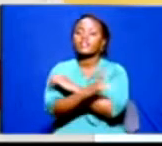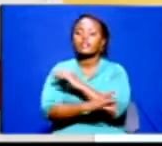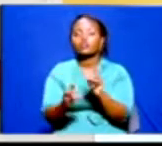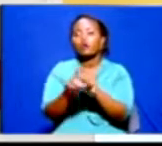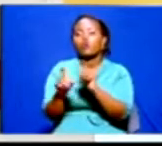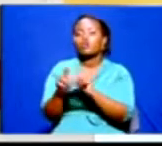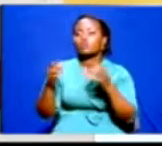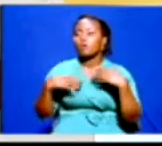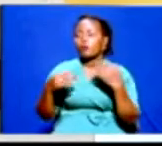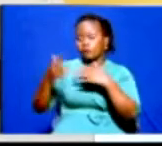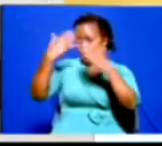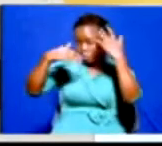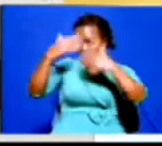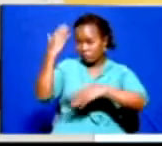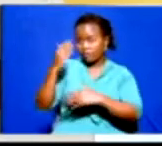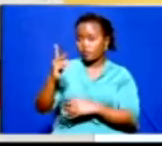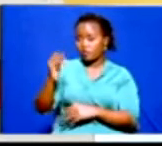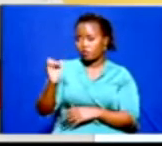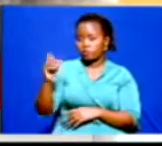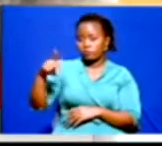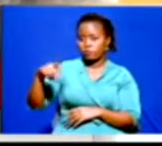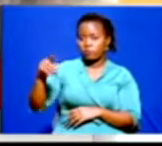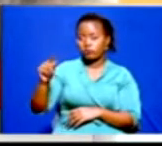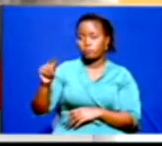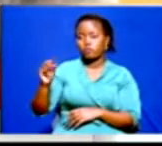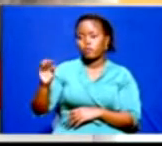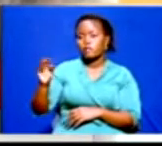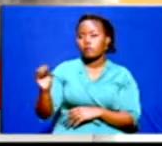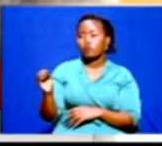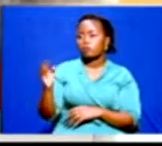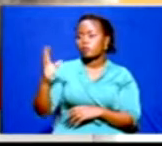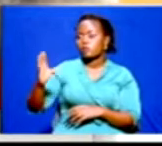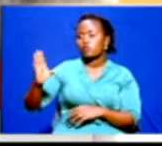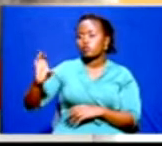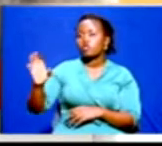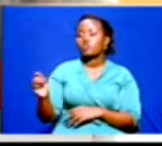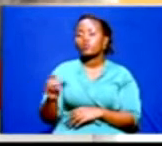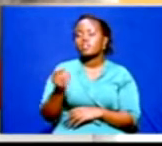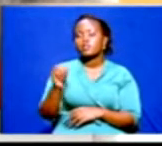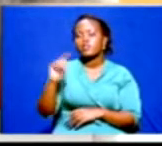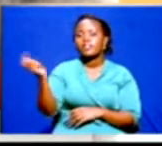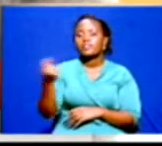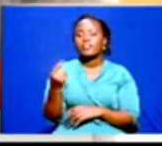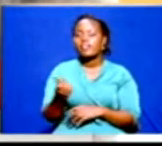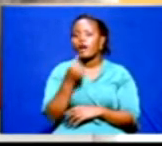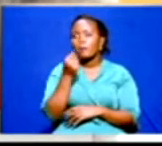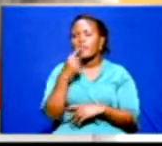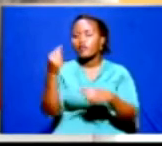is Professor Michael Kipto, the Chief Executive Officer, Kenya Medical Training College. Thank you for creating time for us tonight.